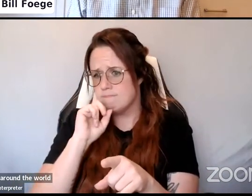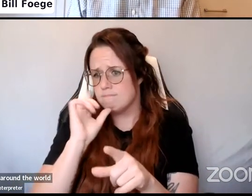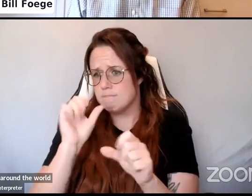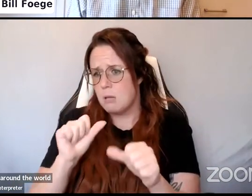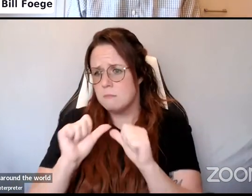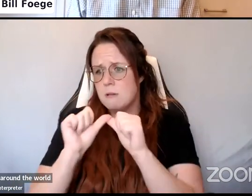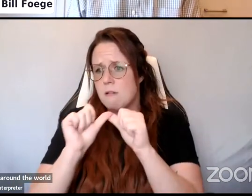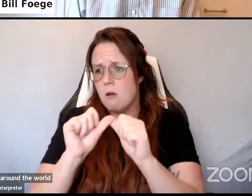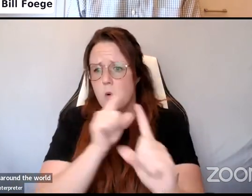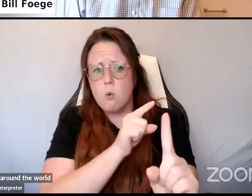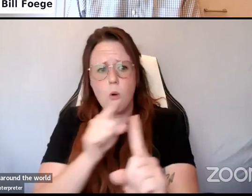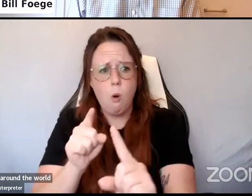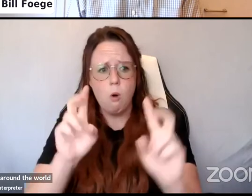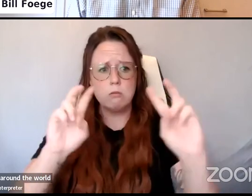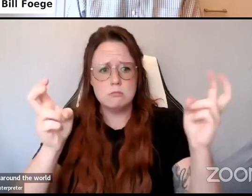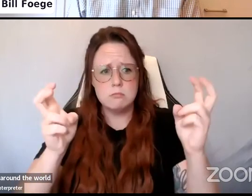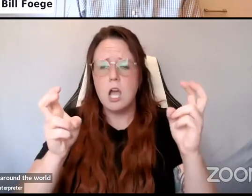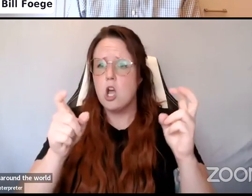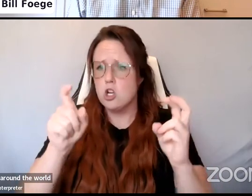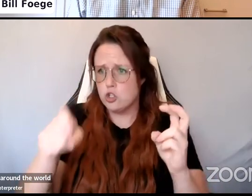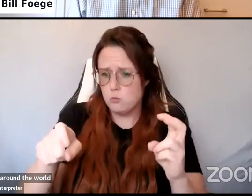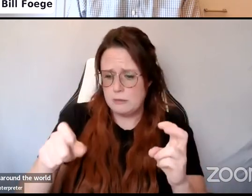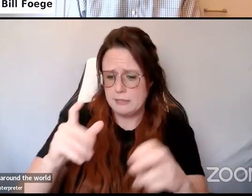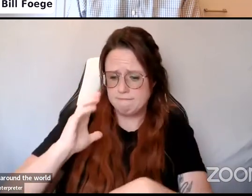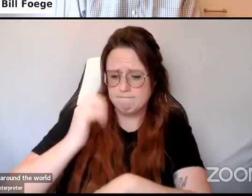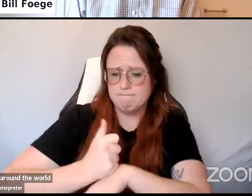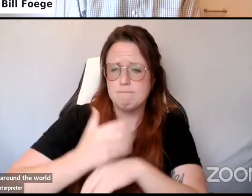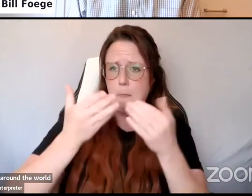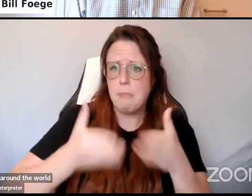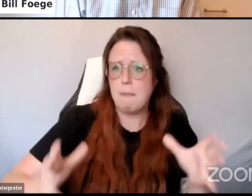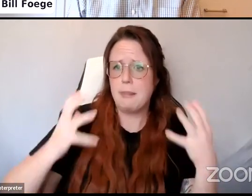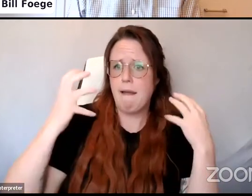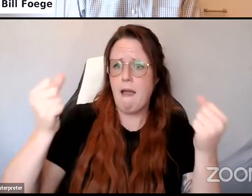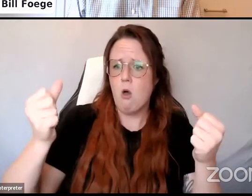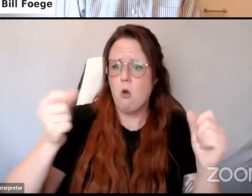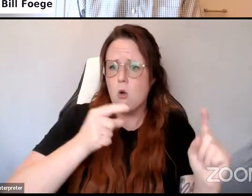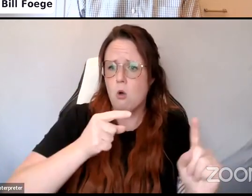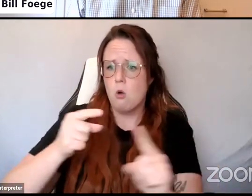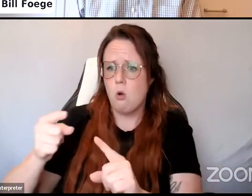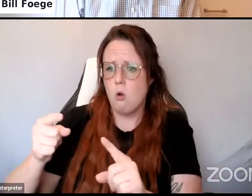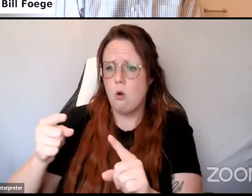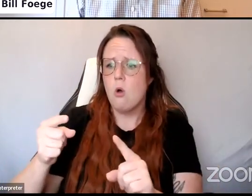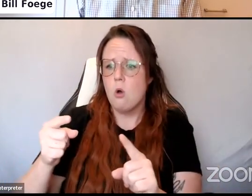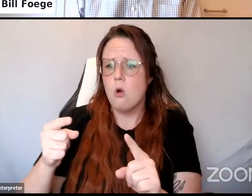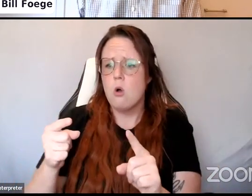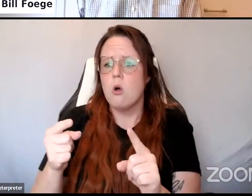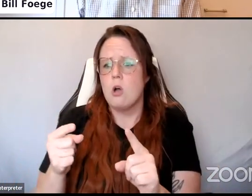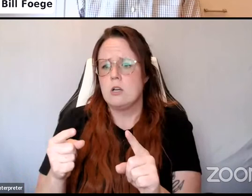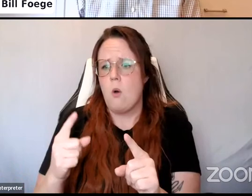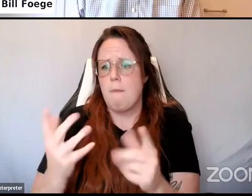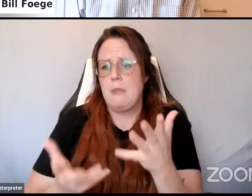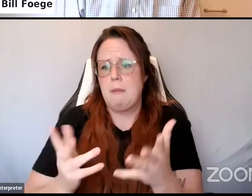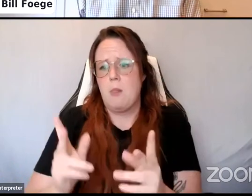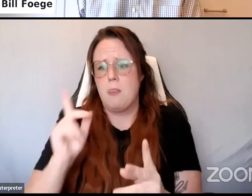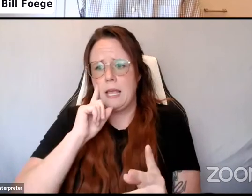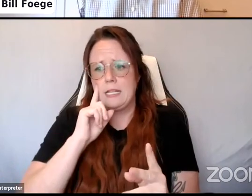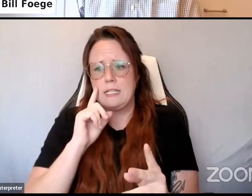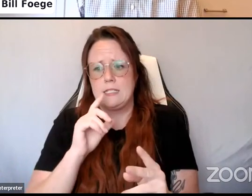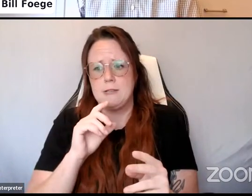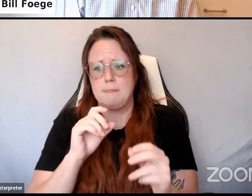sustainable goal quote unquote and should we be setting our public health goals based on what some think is sustainable or